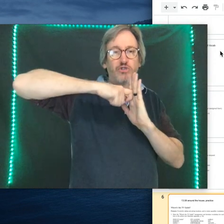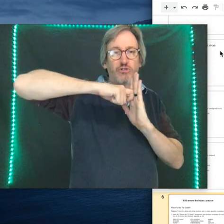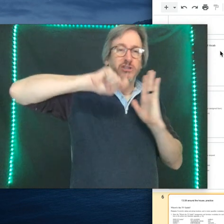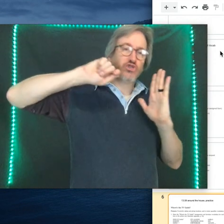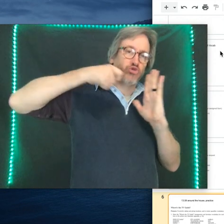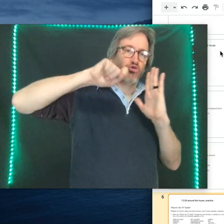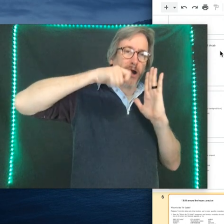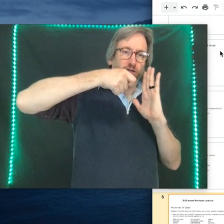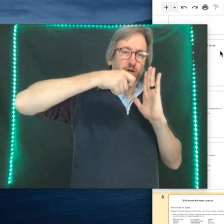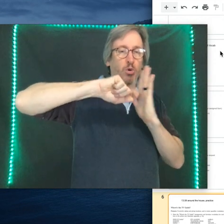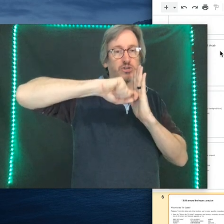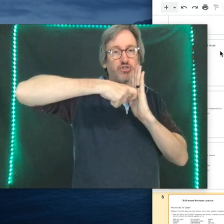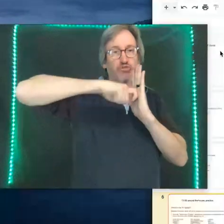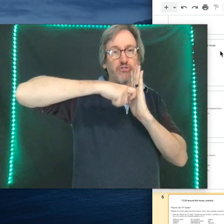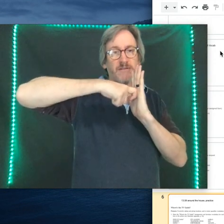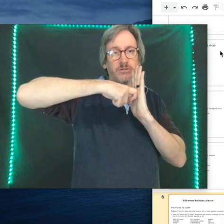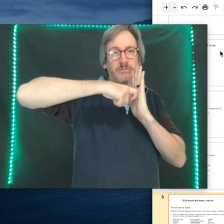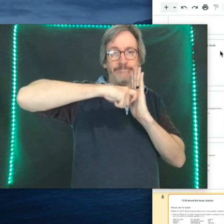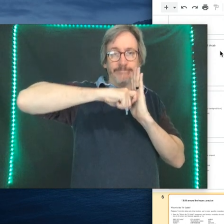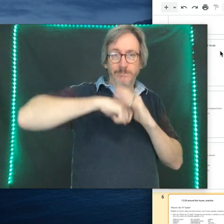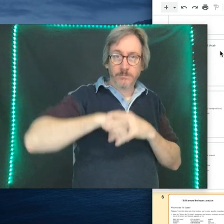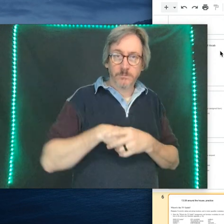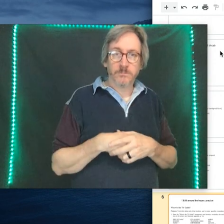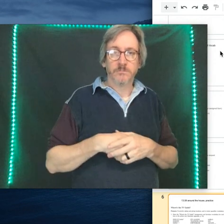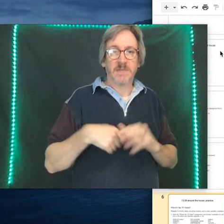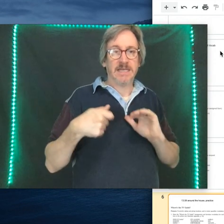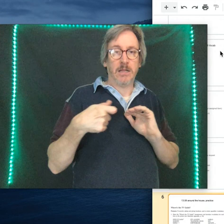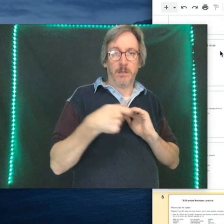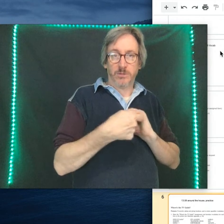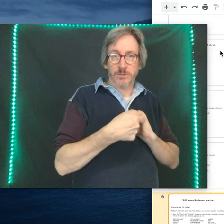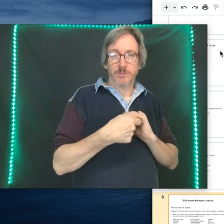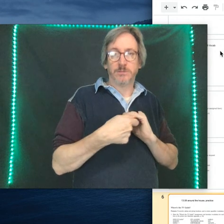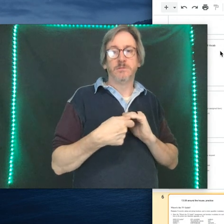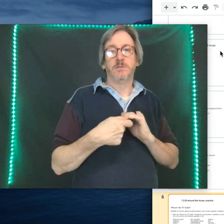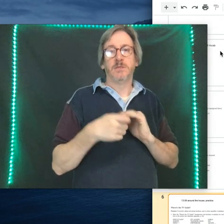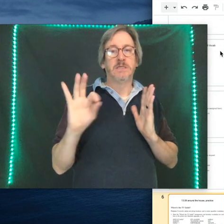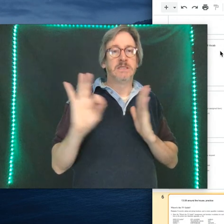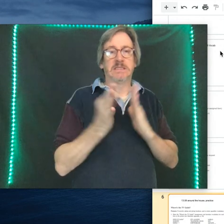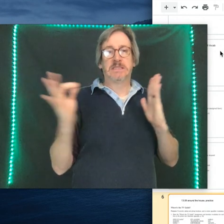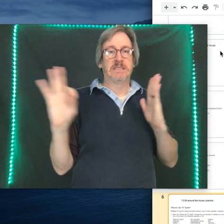Screwdriver or screwdriver. Nail clippers.